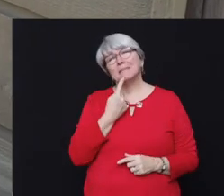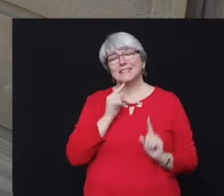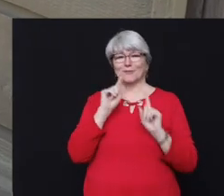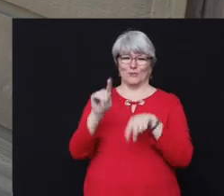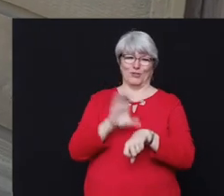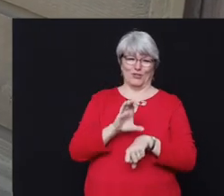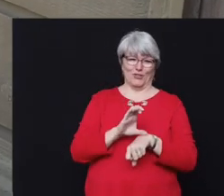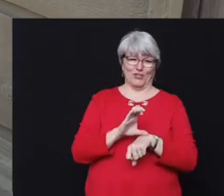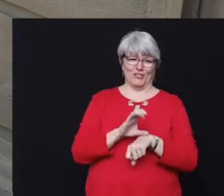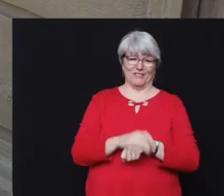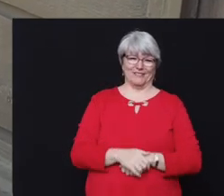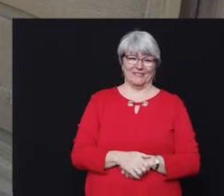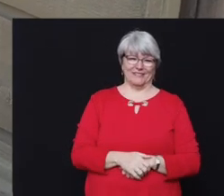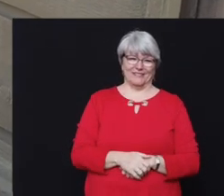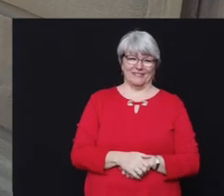that.